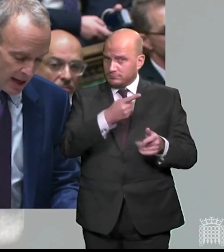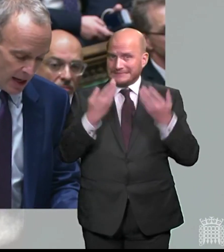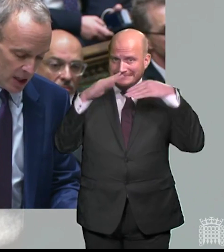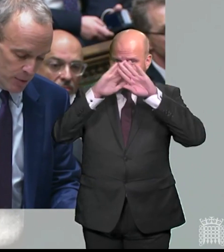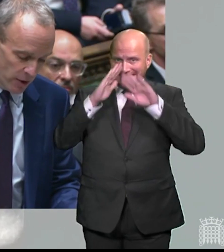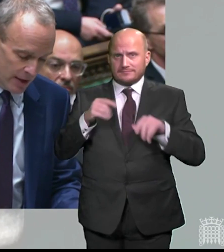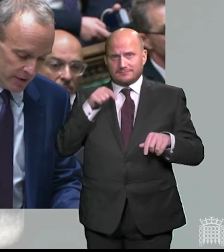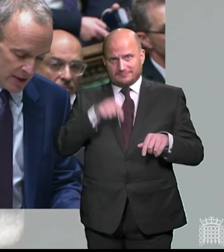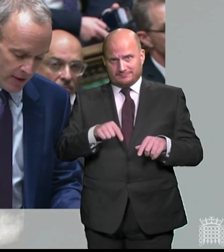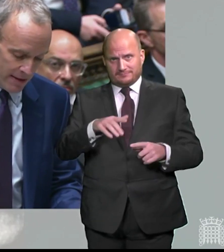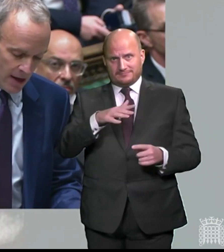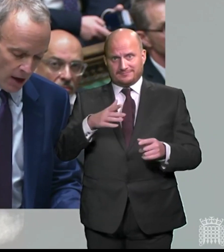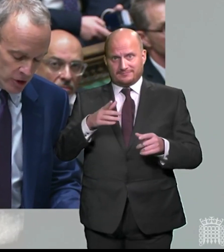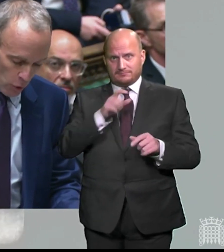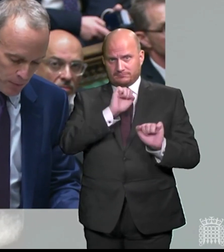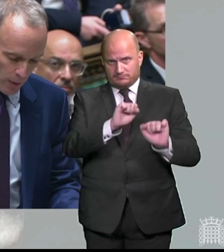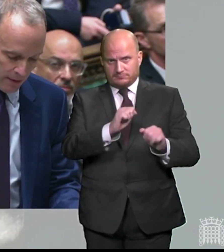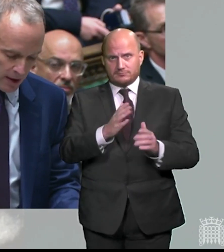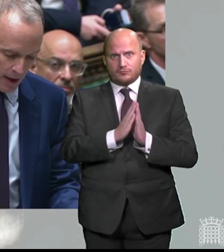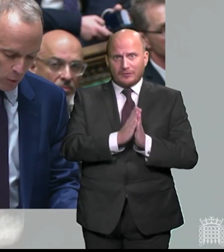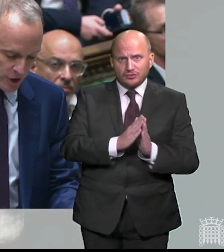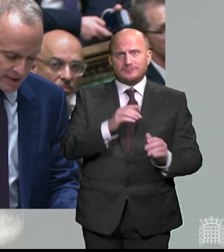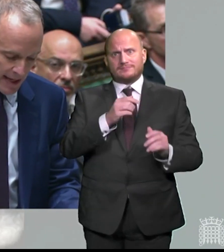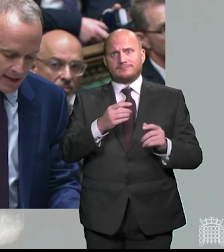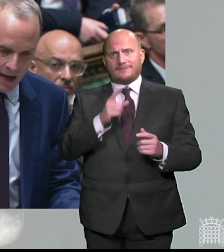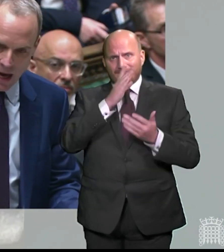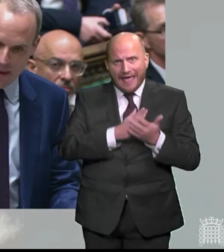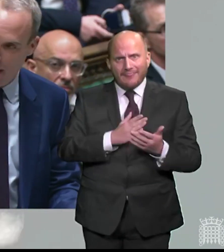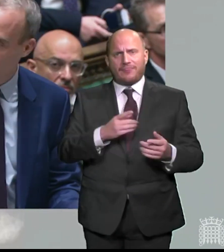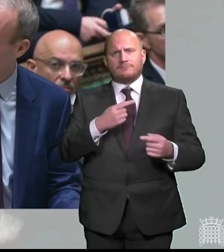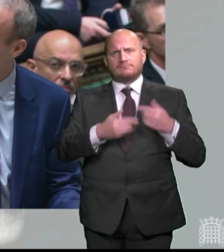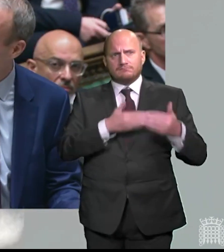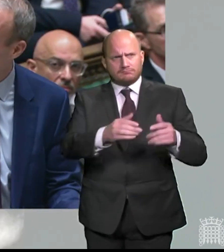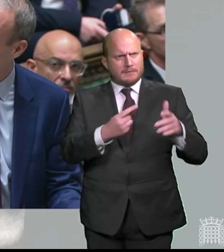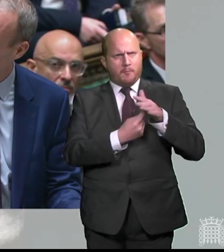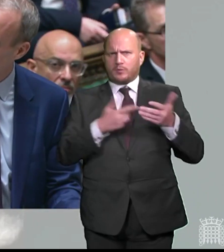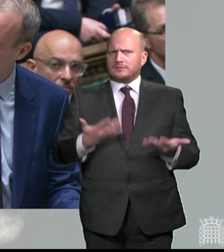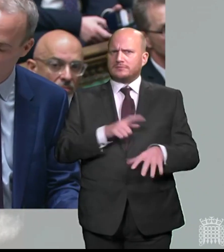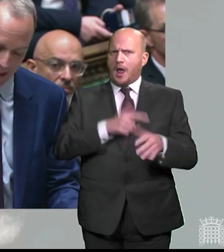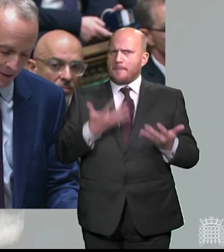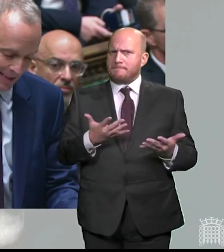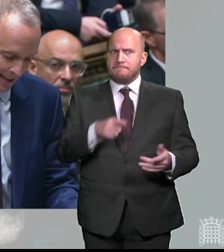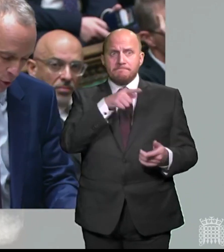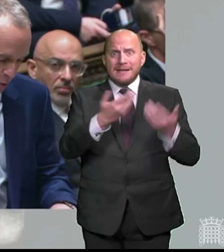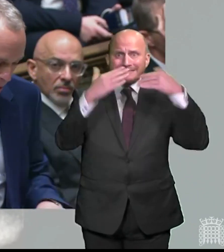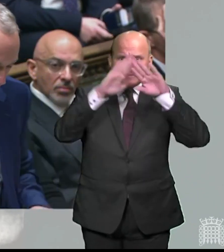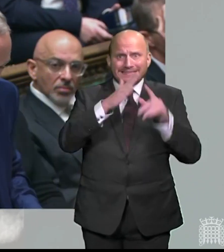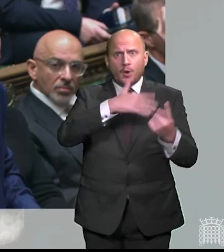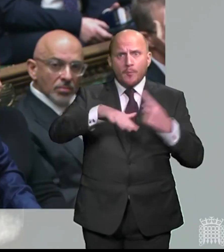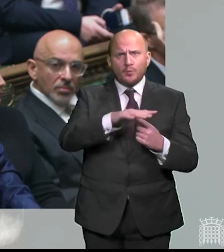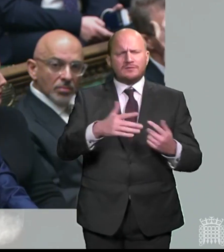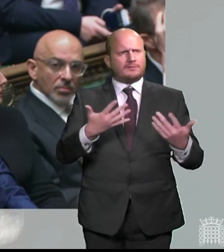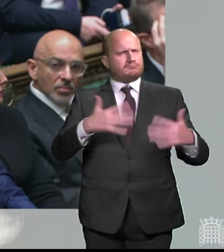Sikh community and the Sikh faith? I join with her in what she said. The Sikh community make an outstanding